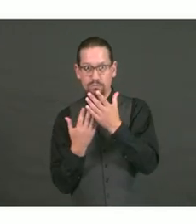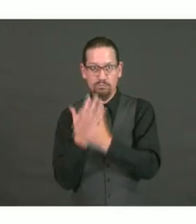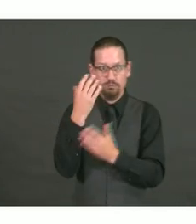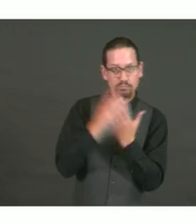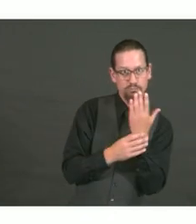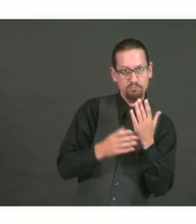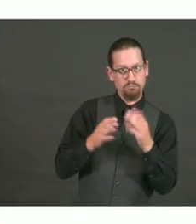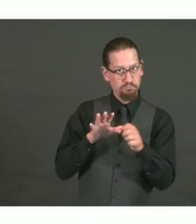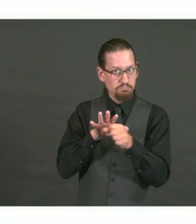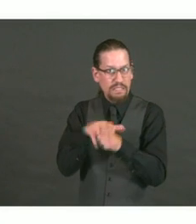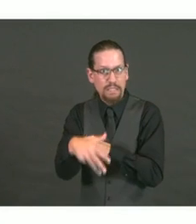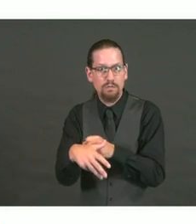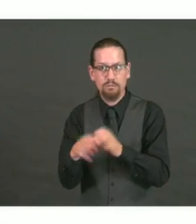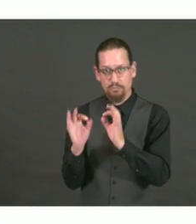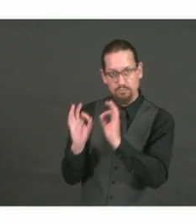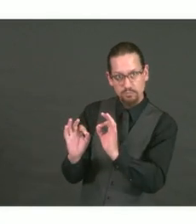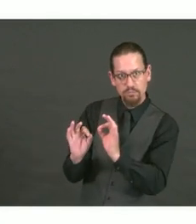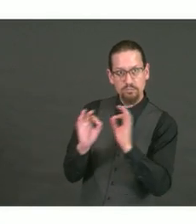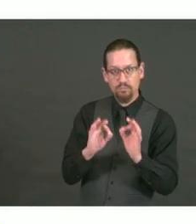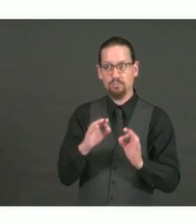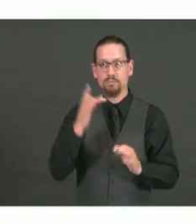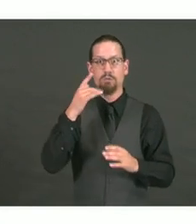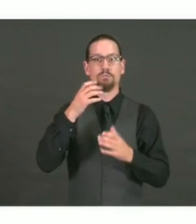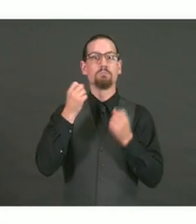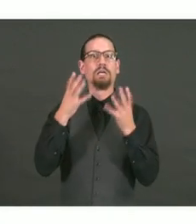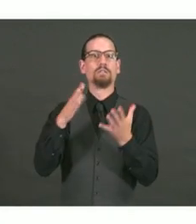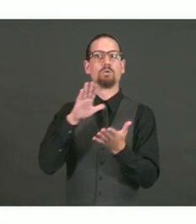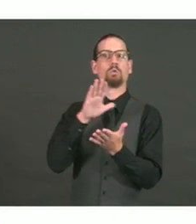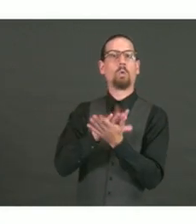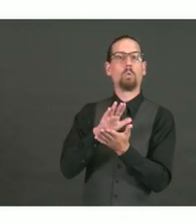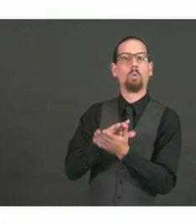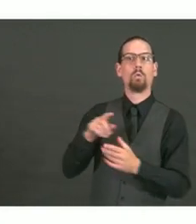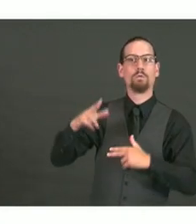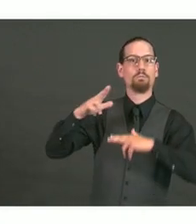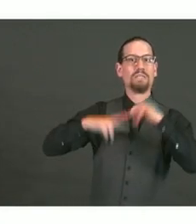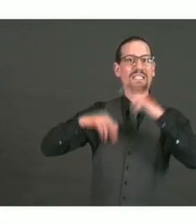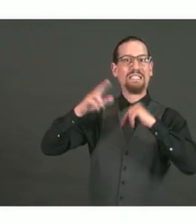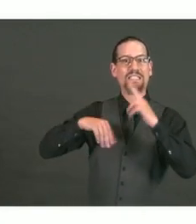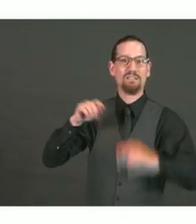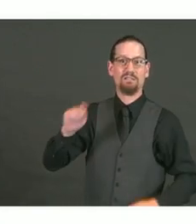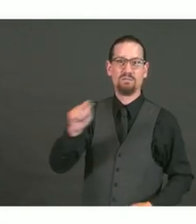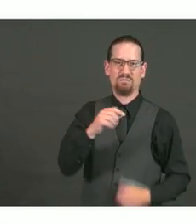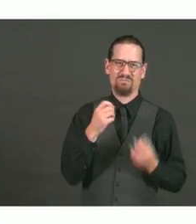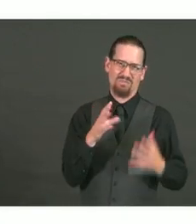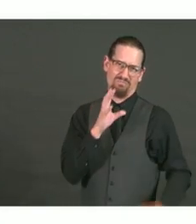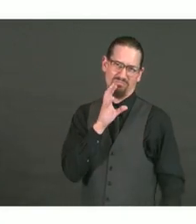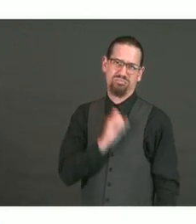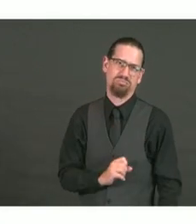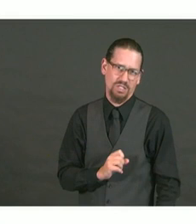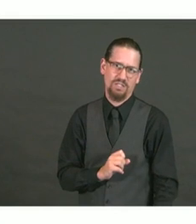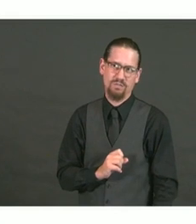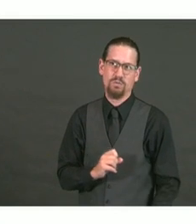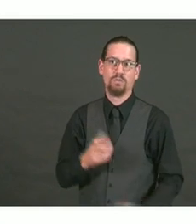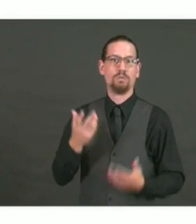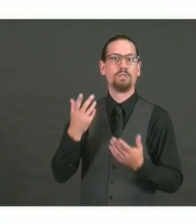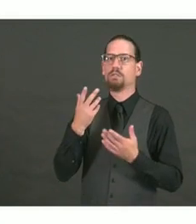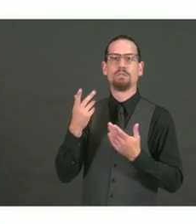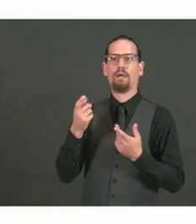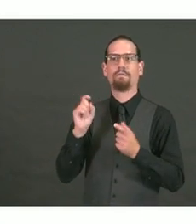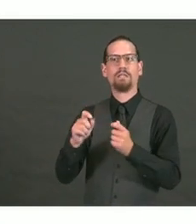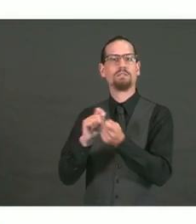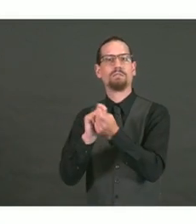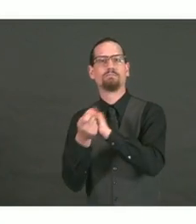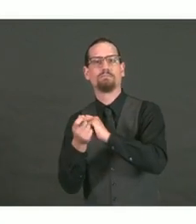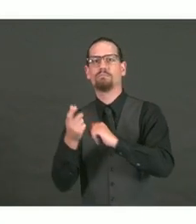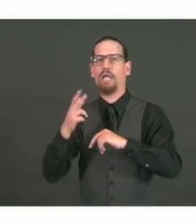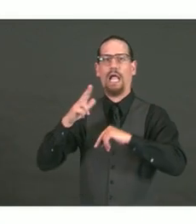old, and they're having to make accommodations to expand the building, and so they're working on facilities. They also have to ensure